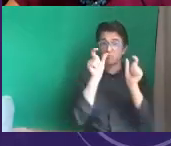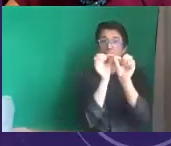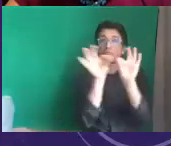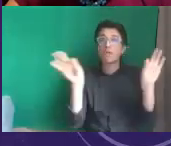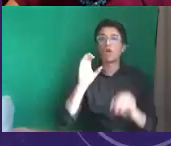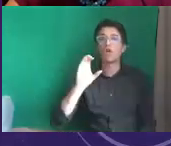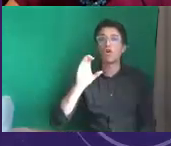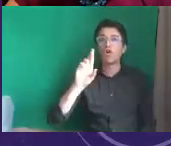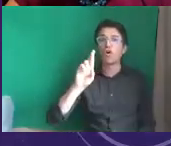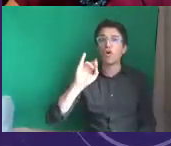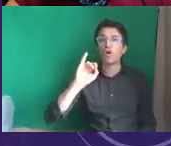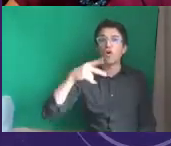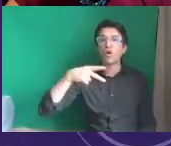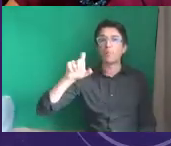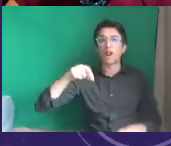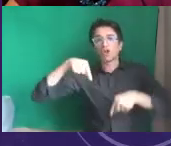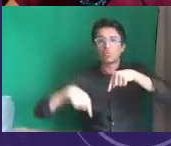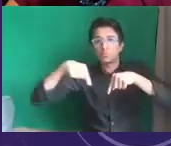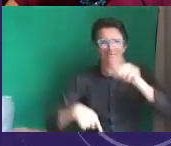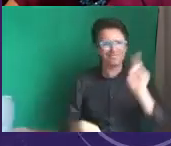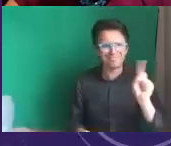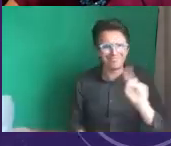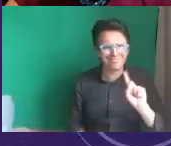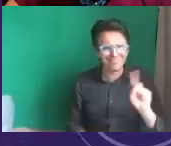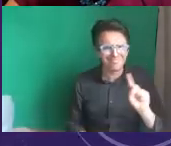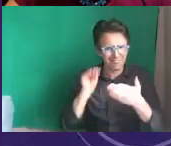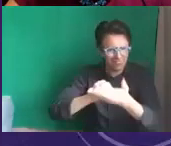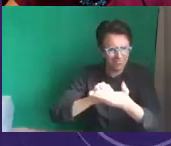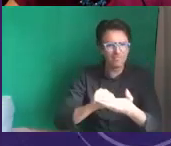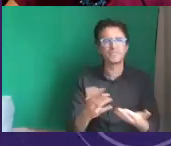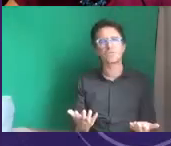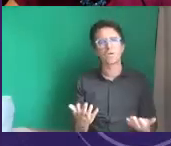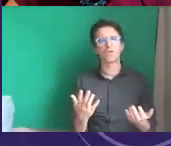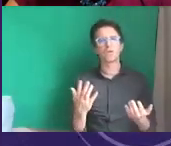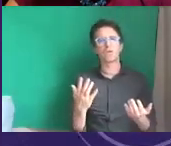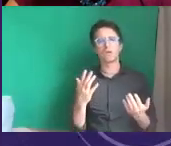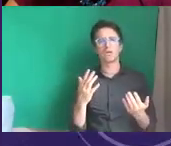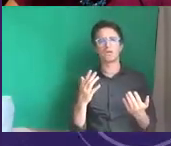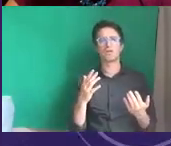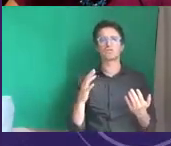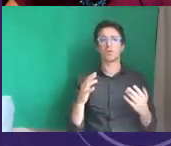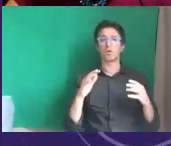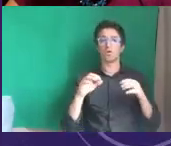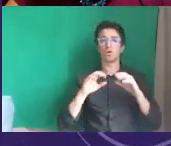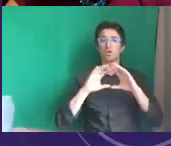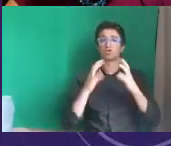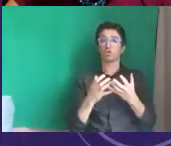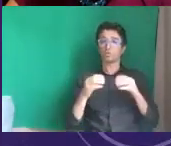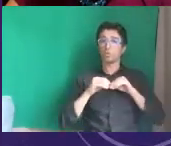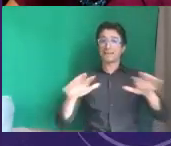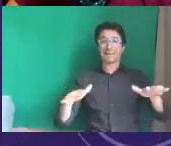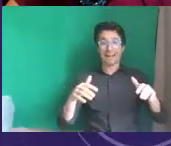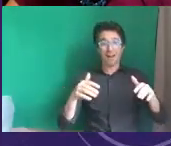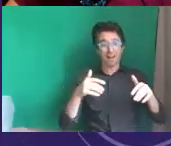want you all to look at social media differently. What do you see? What do you hear?